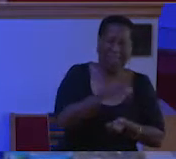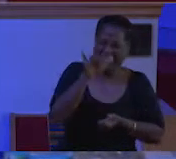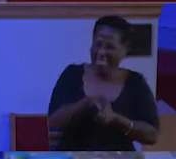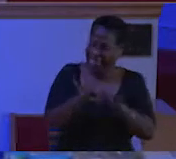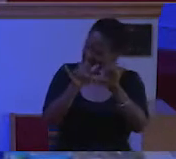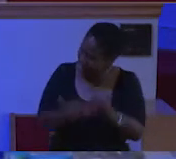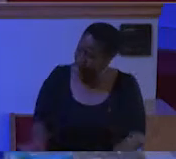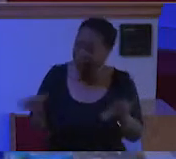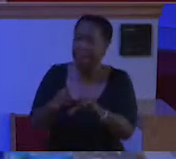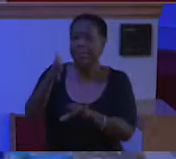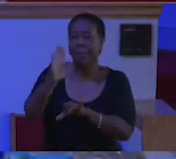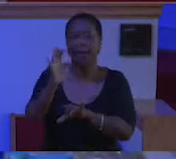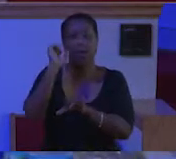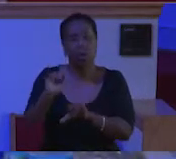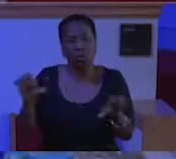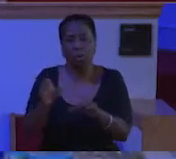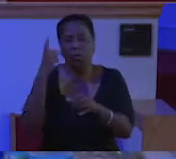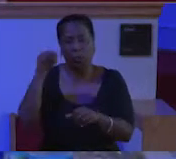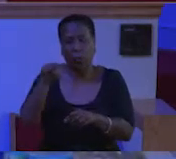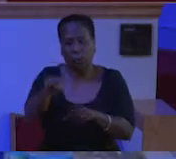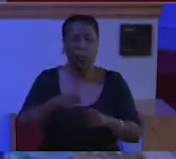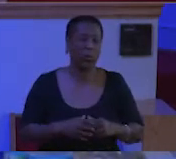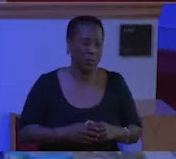same God that can do something for you.